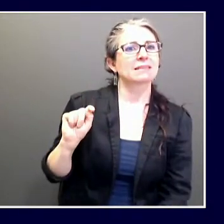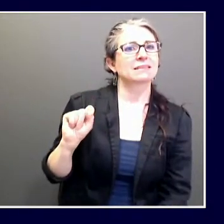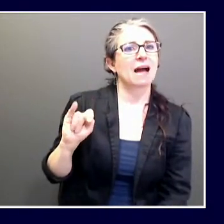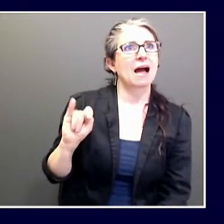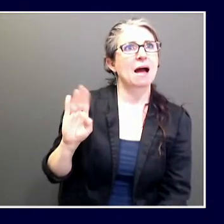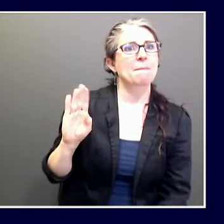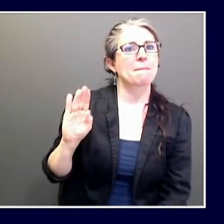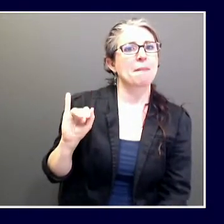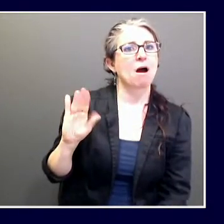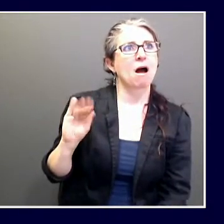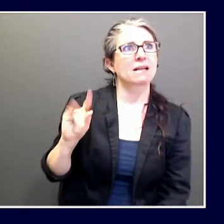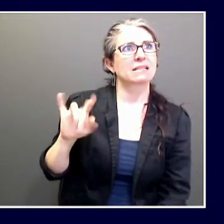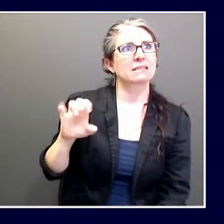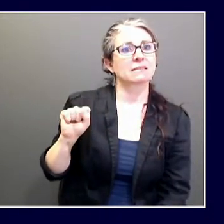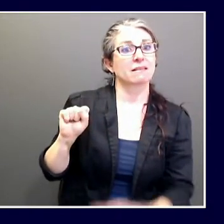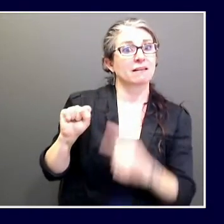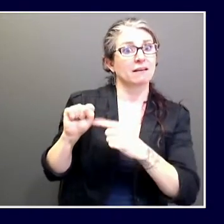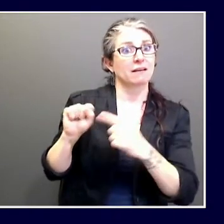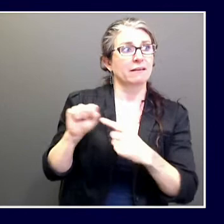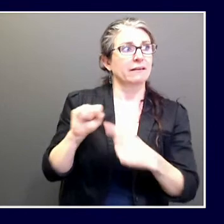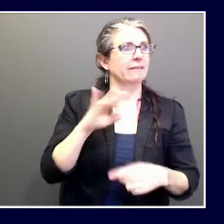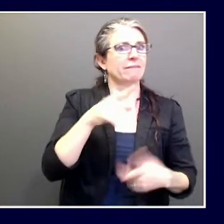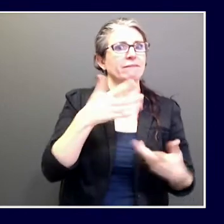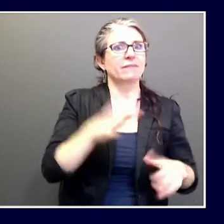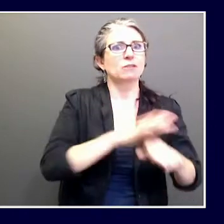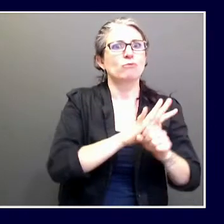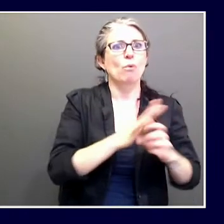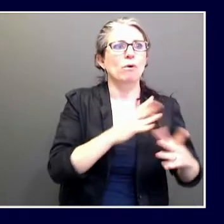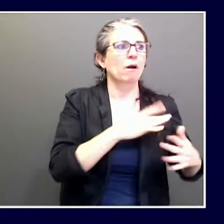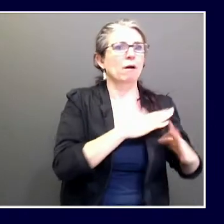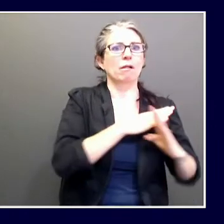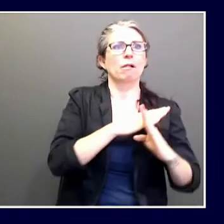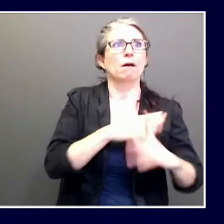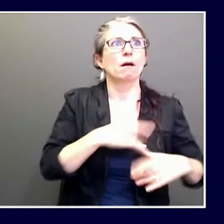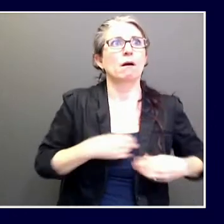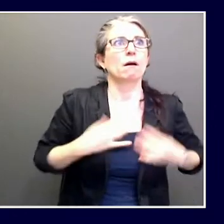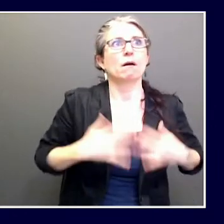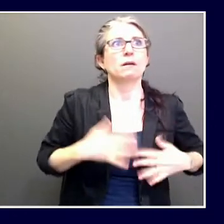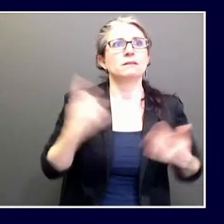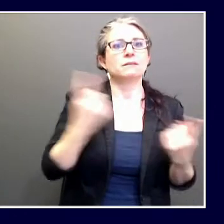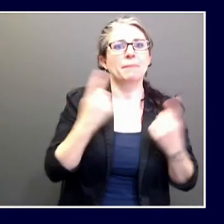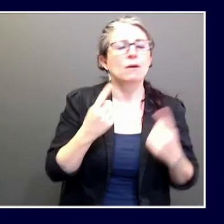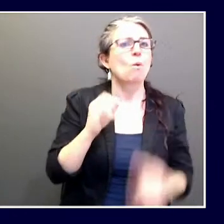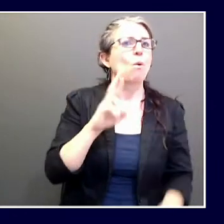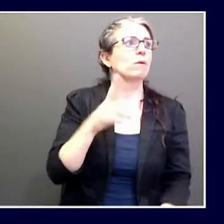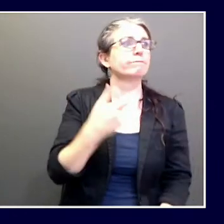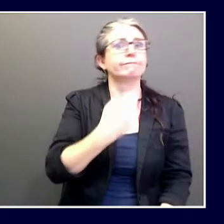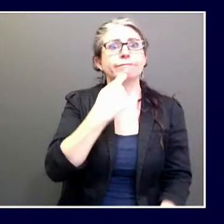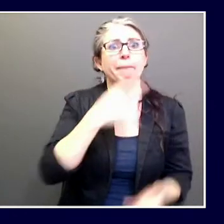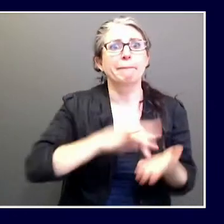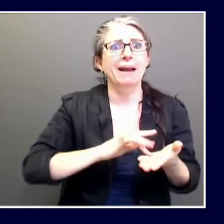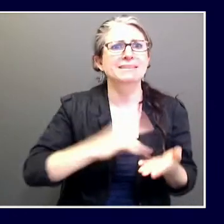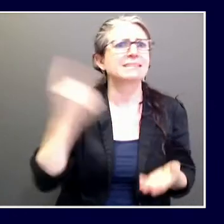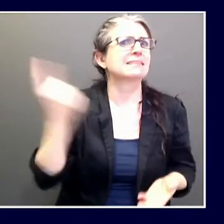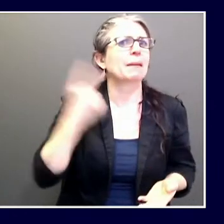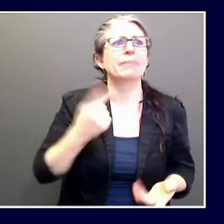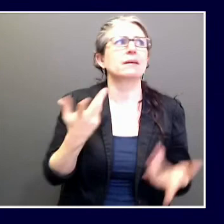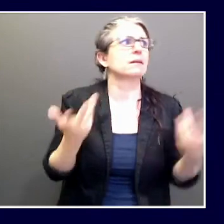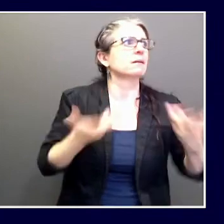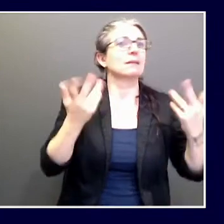about forthcoming drugs, like, say, the oral pill from Merck that's expected in the next month? How well will that